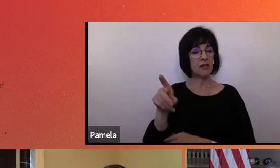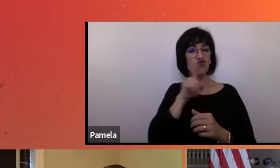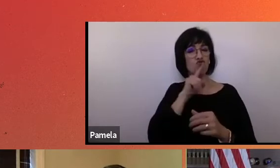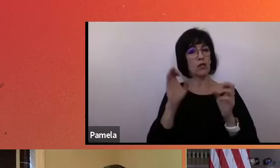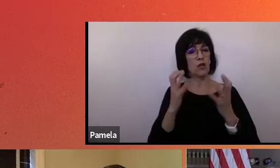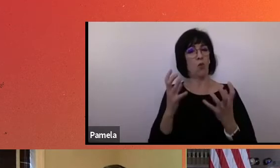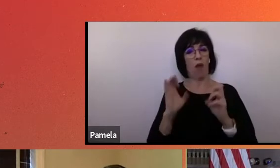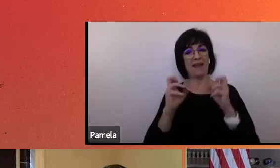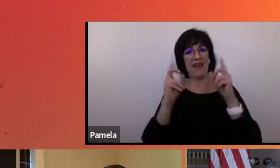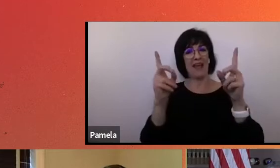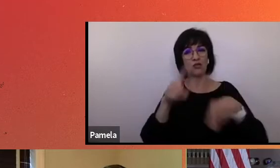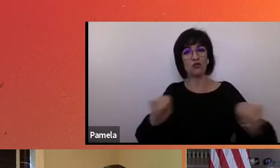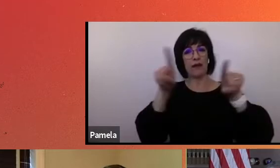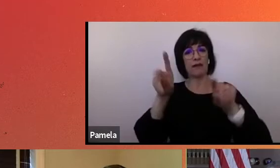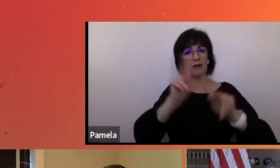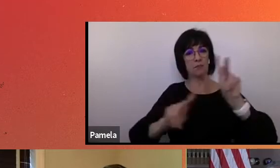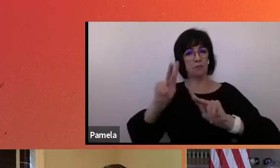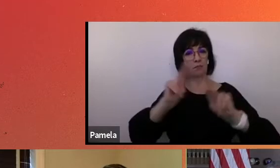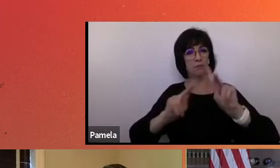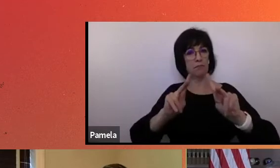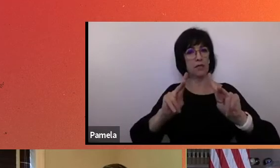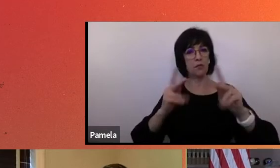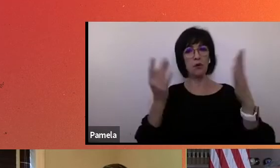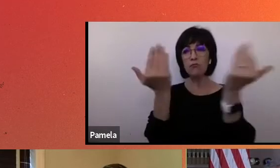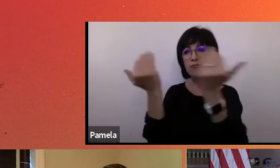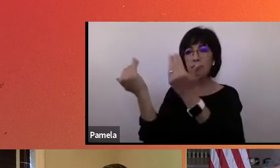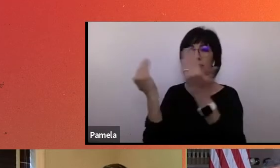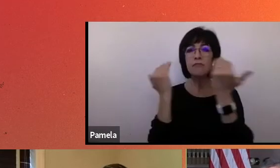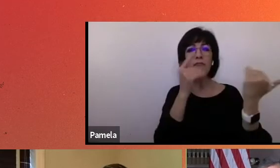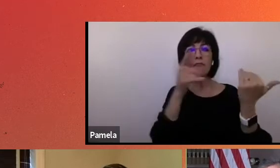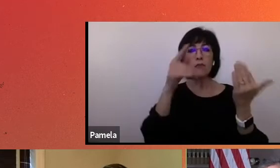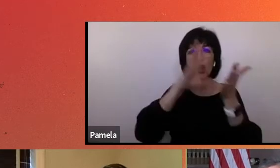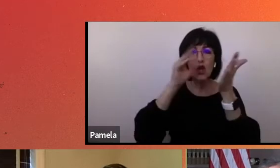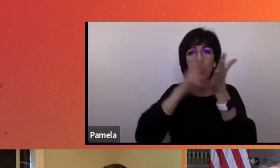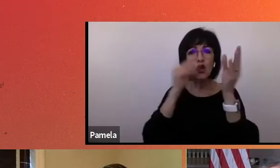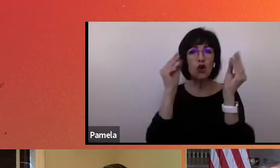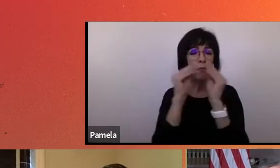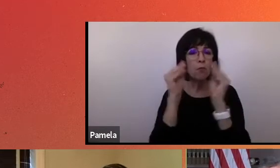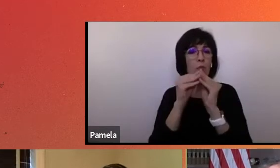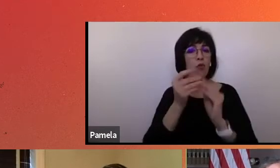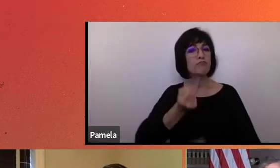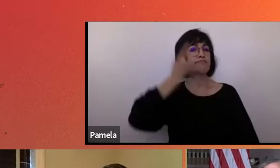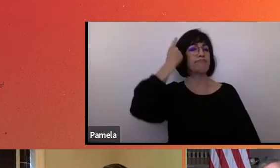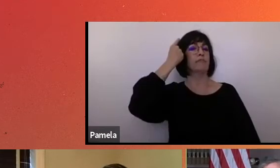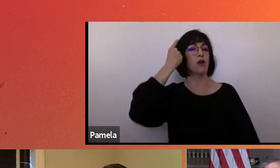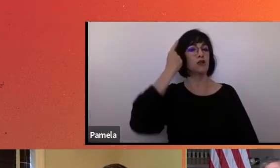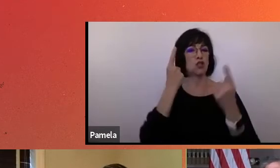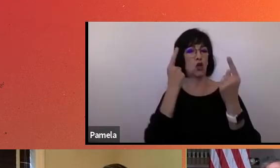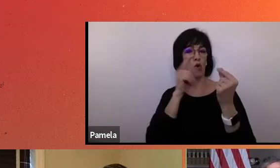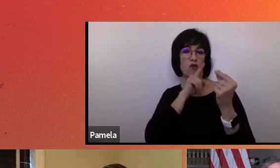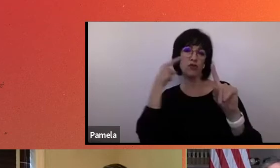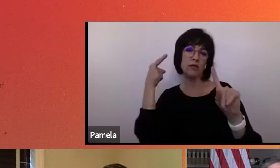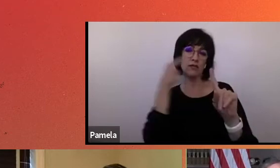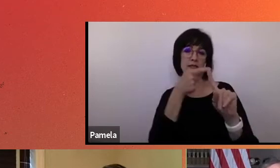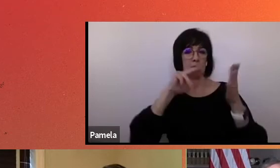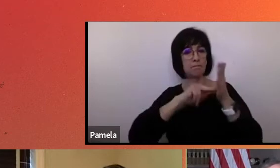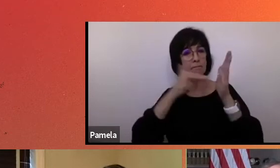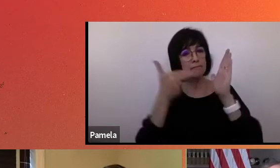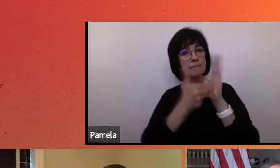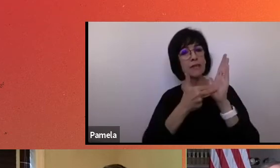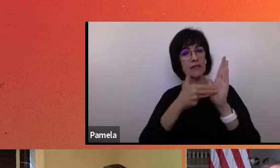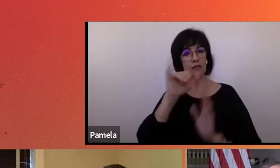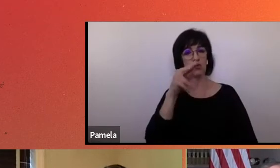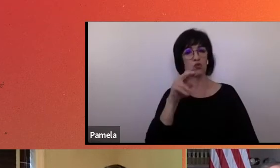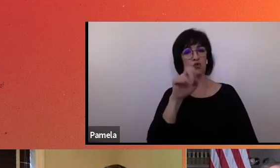So incorporating that into the ceremonies and the celebrations will help really adhere to the essence and the meaning of the holiday